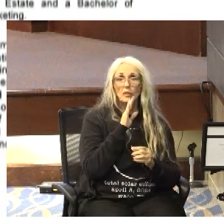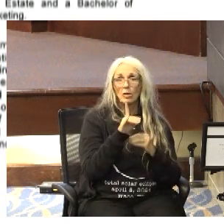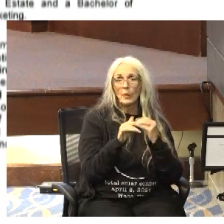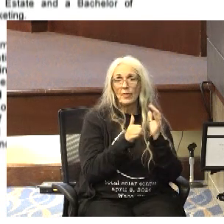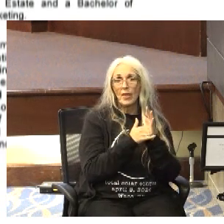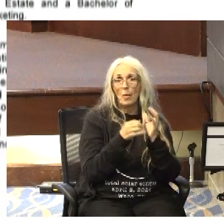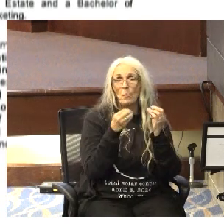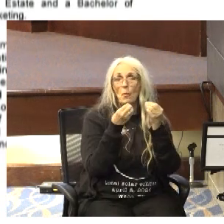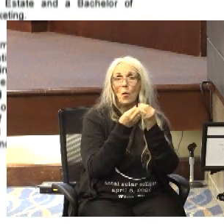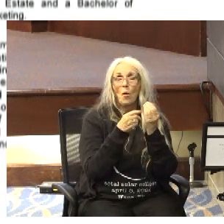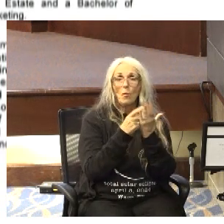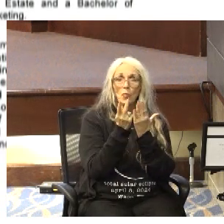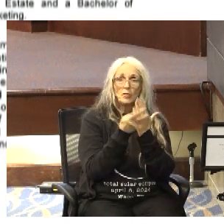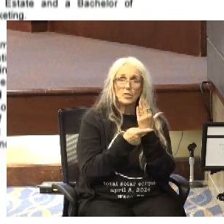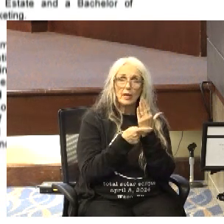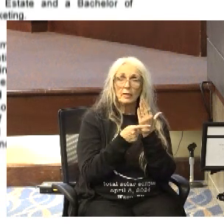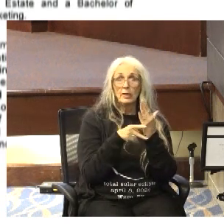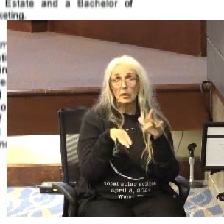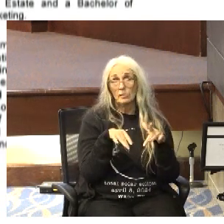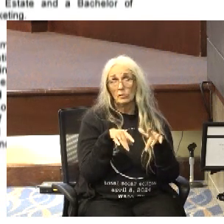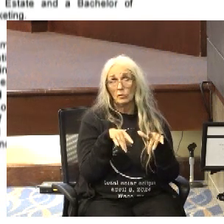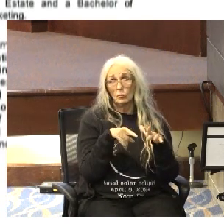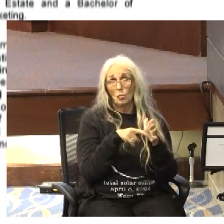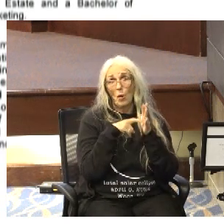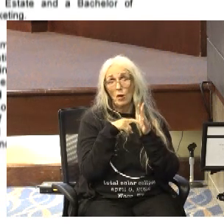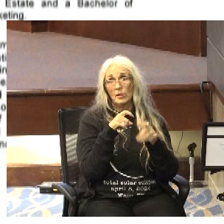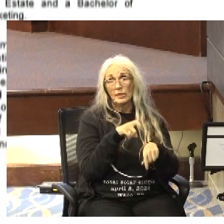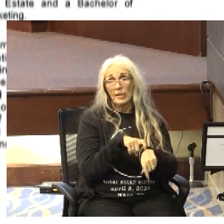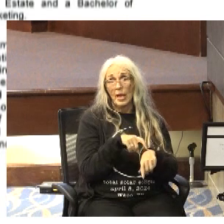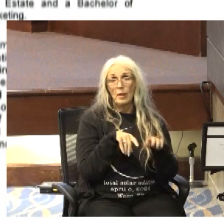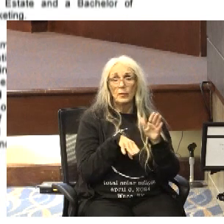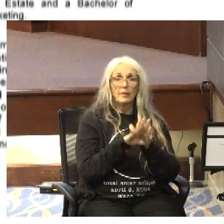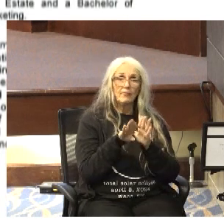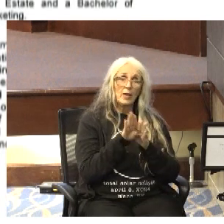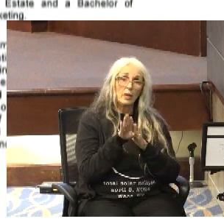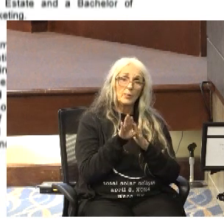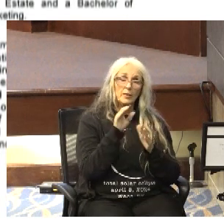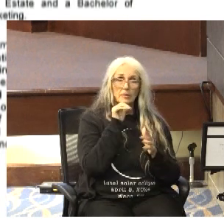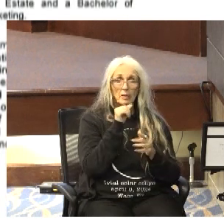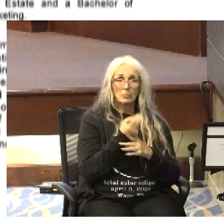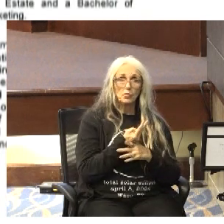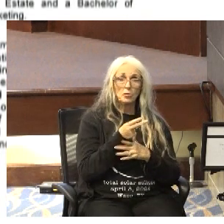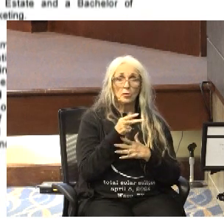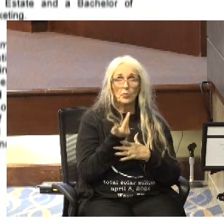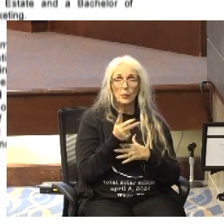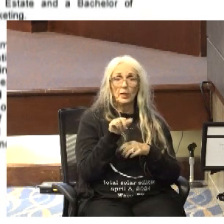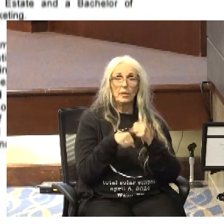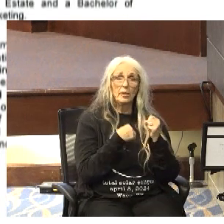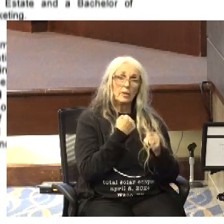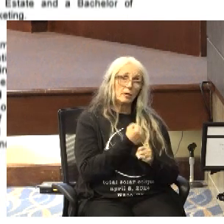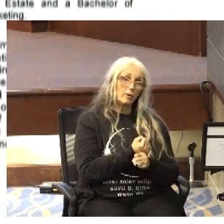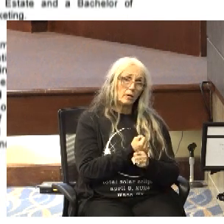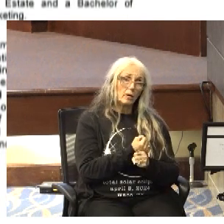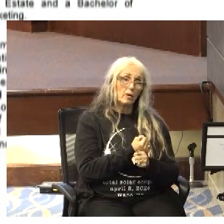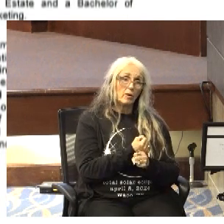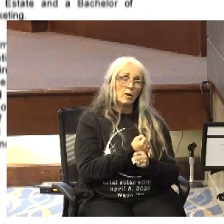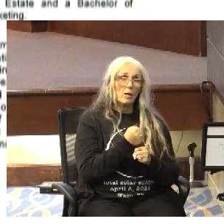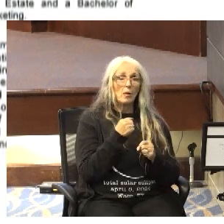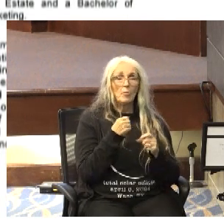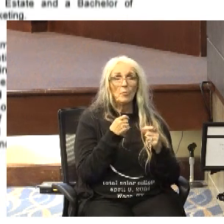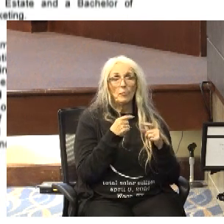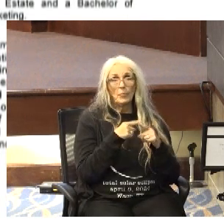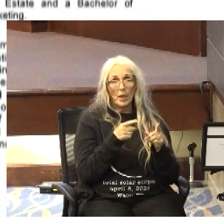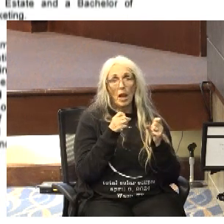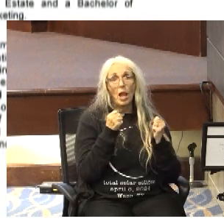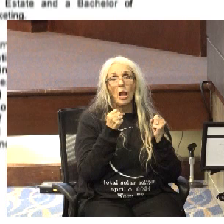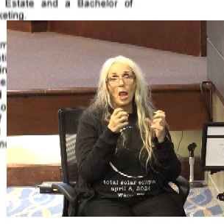on this project, but it takes time to develop these. It's not a 2-3 year deal done and we're out. There's a lot of